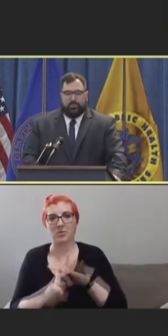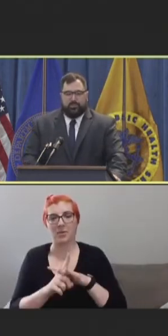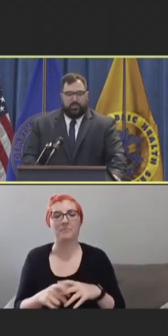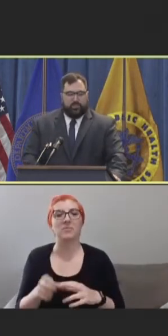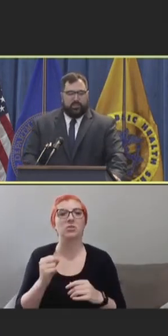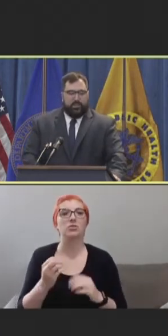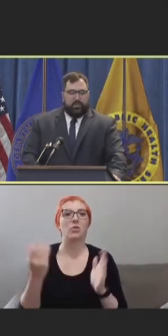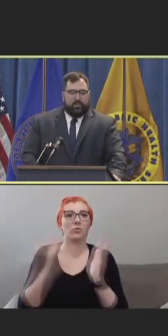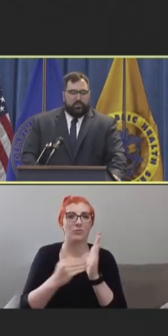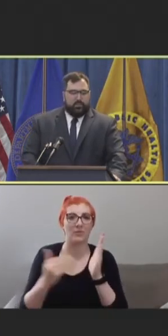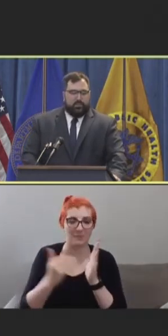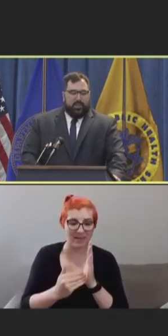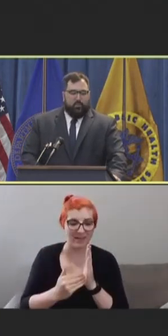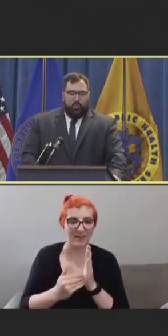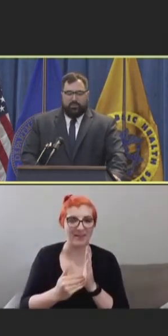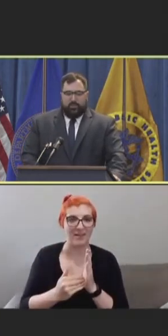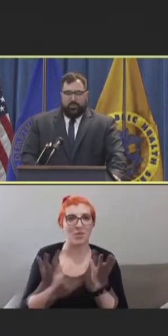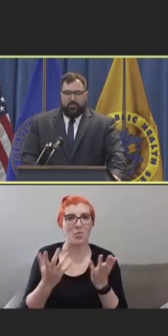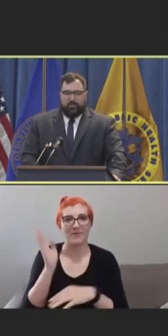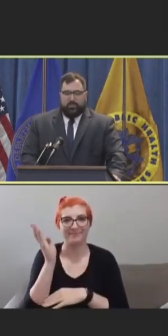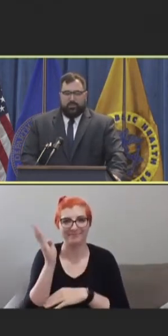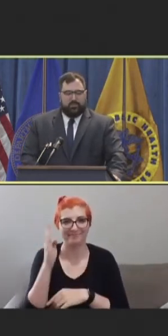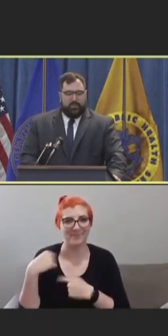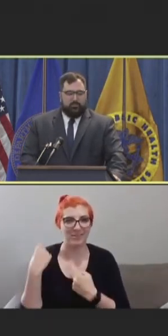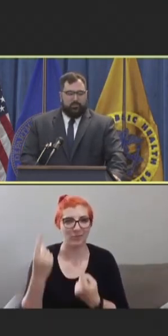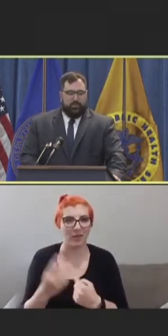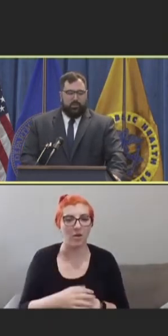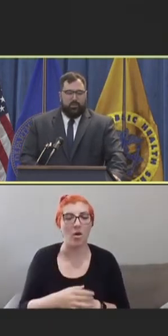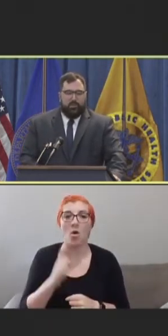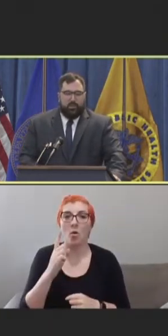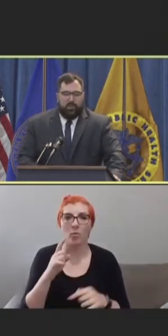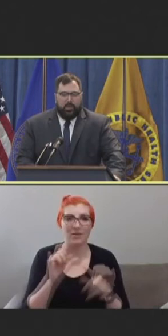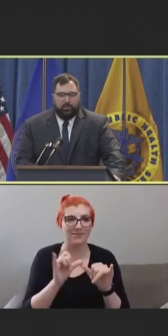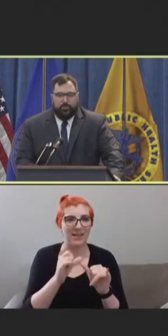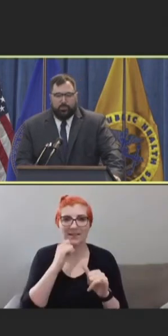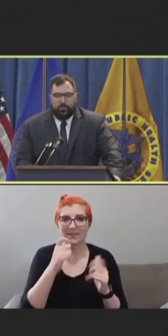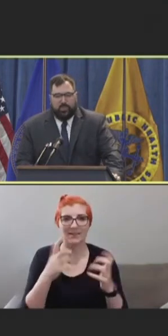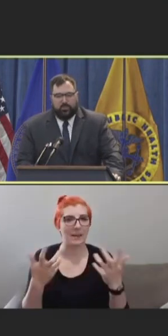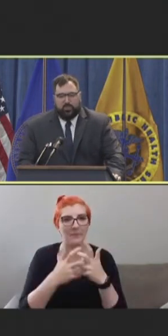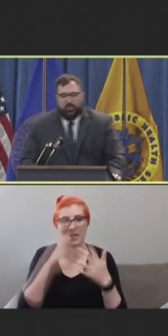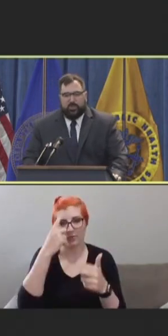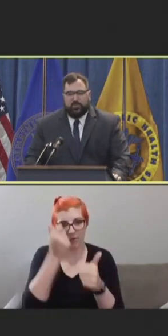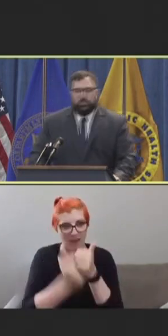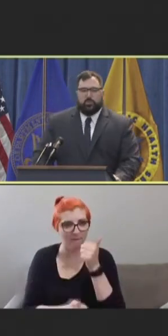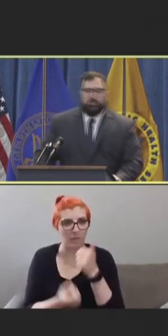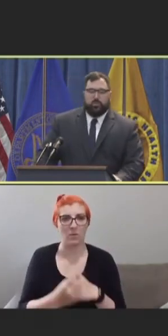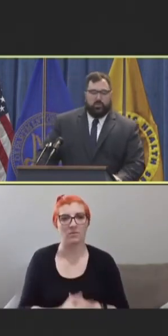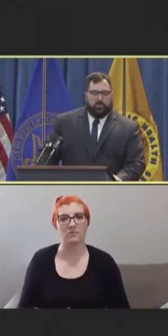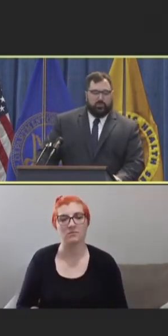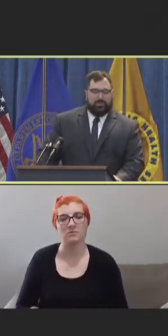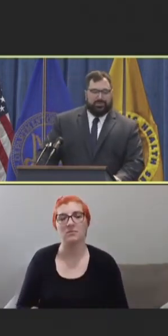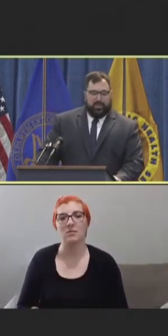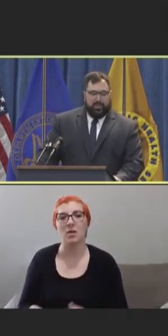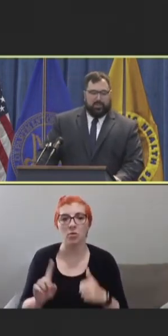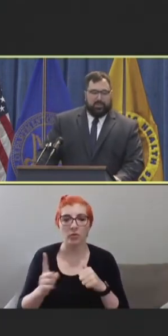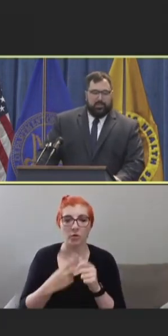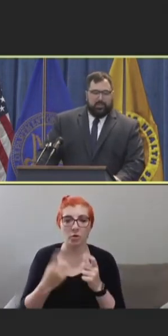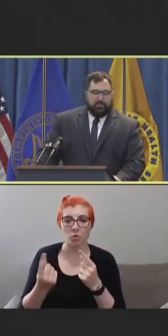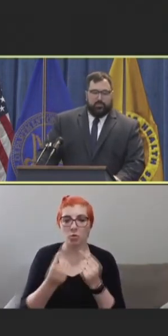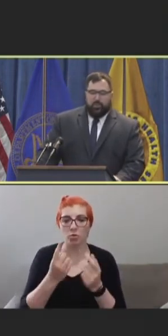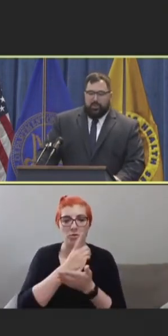throughout this session is that one size does not fit all. The first steps that we need to do are to